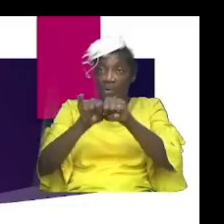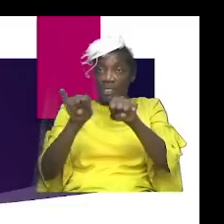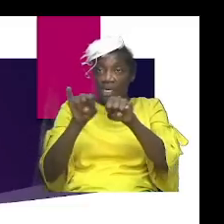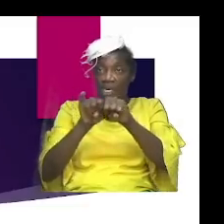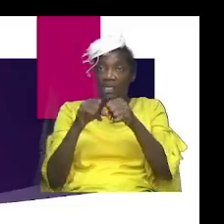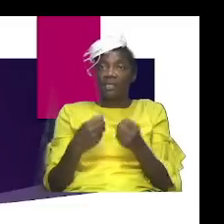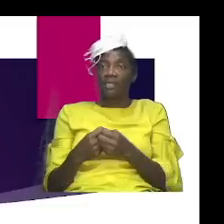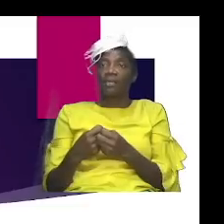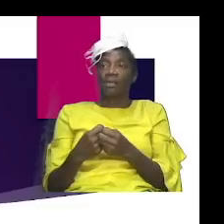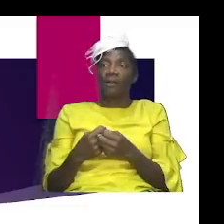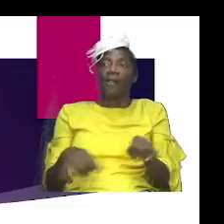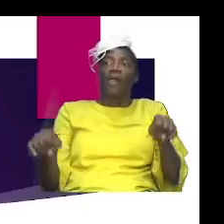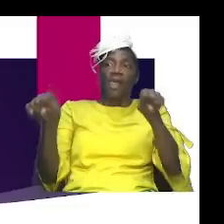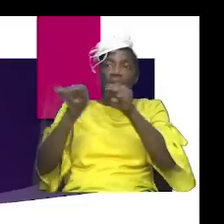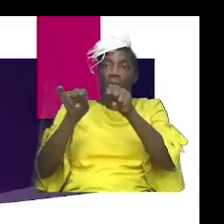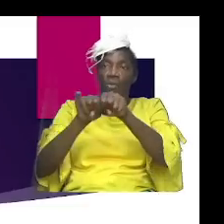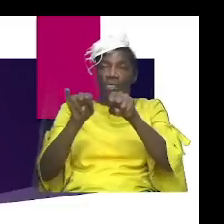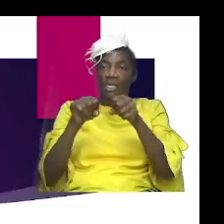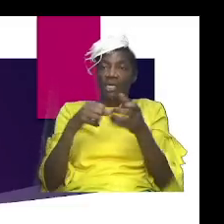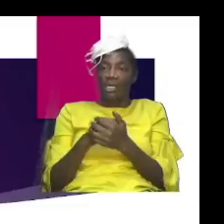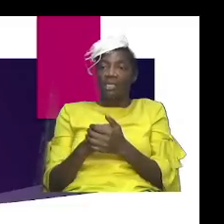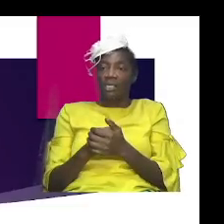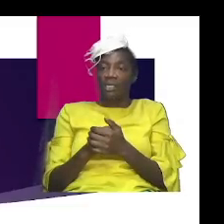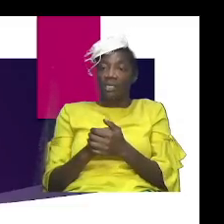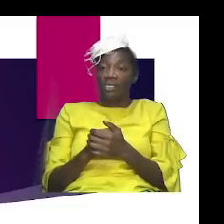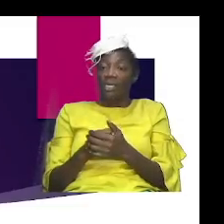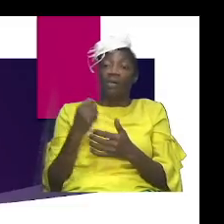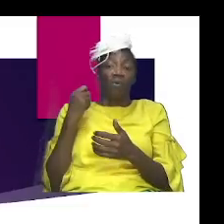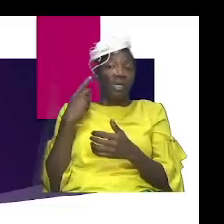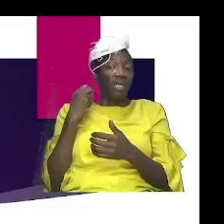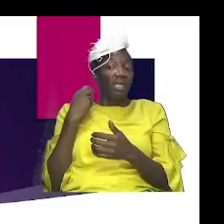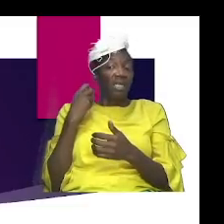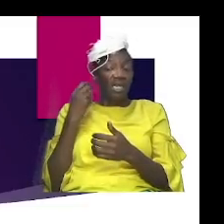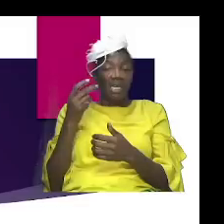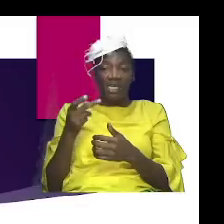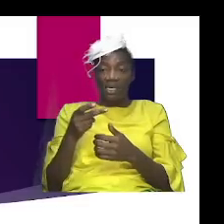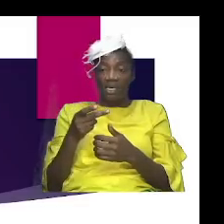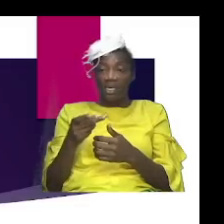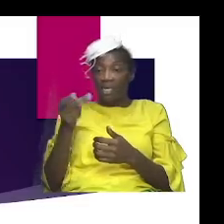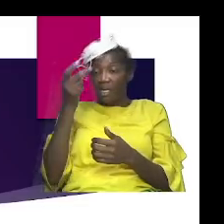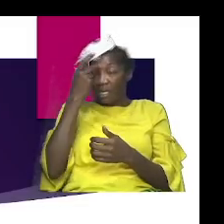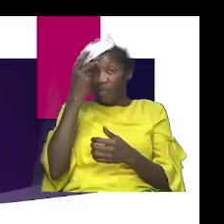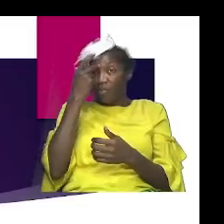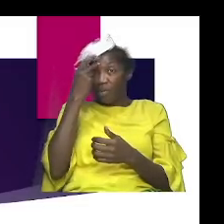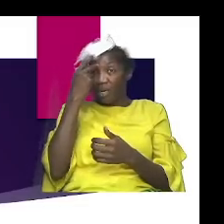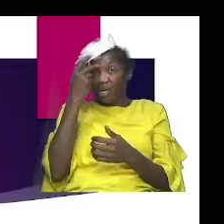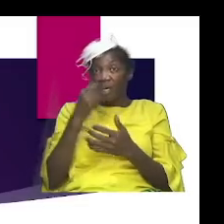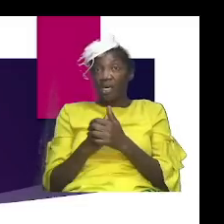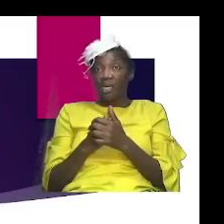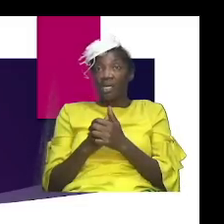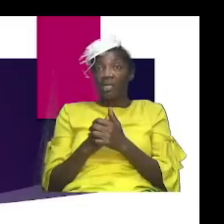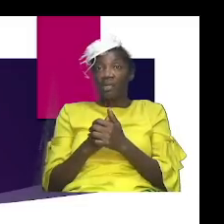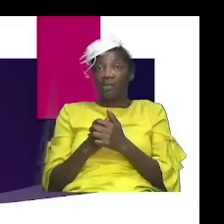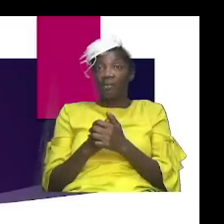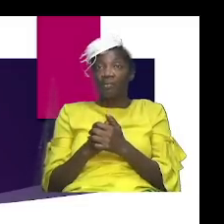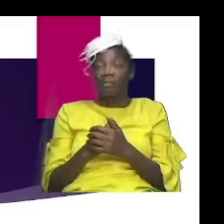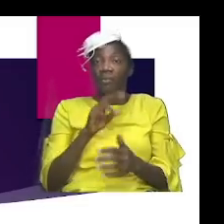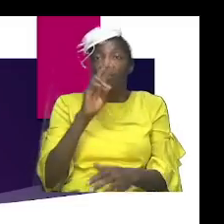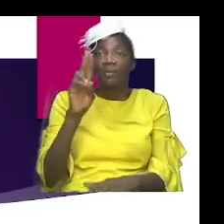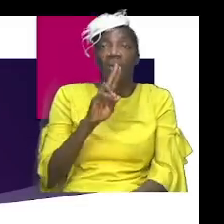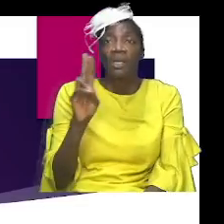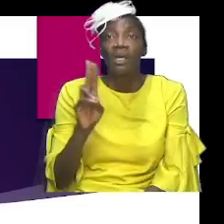It is important that we understand. And now Paul go even further. So he's going to drill down further now. And he